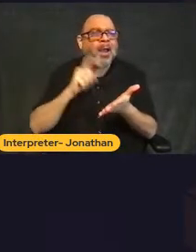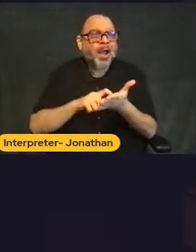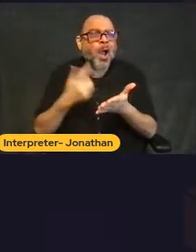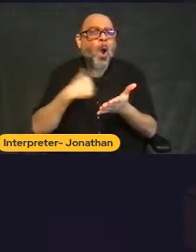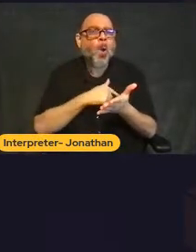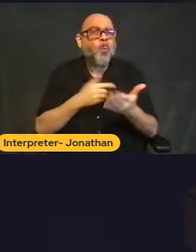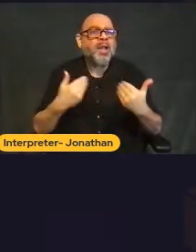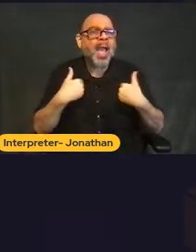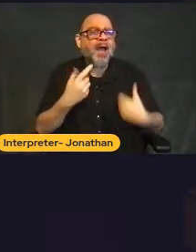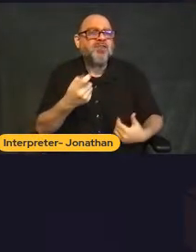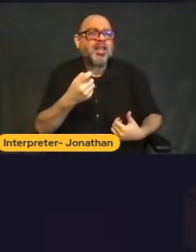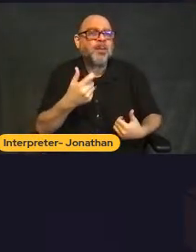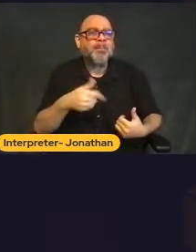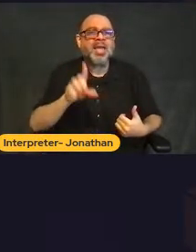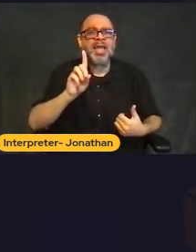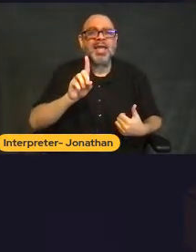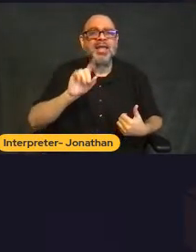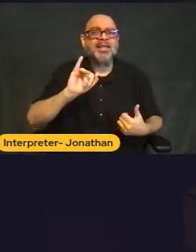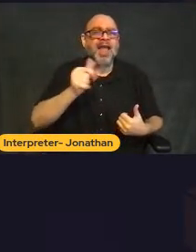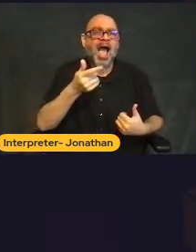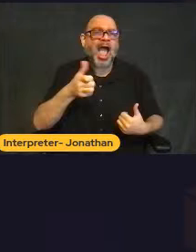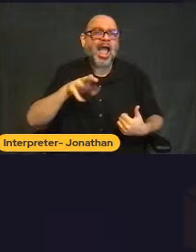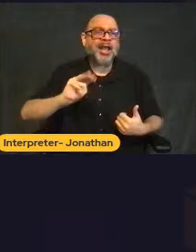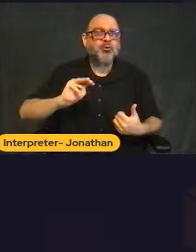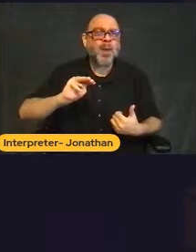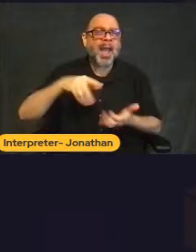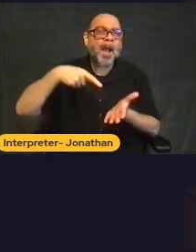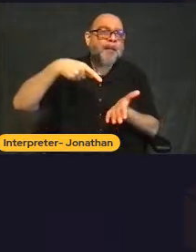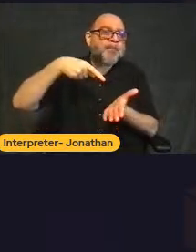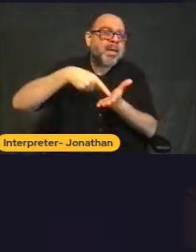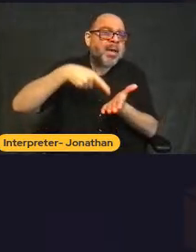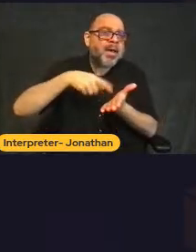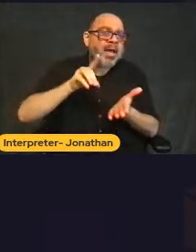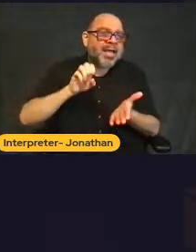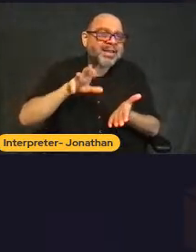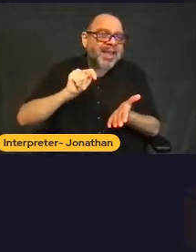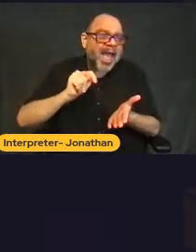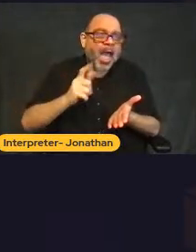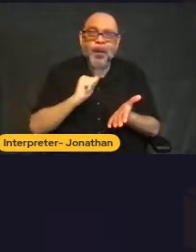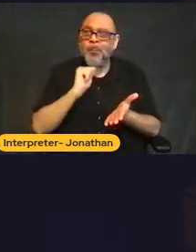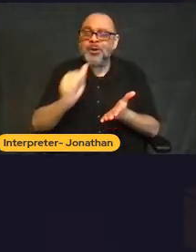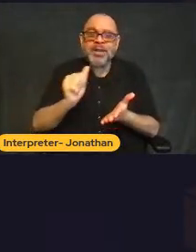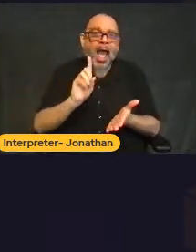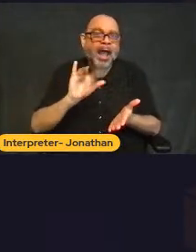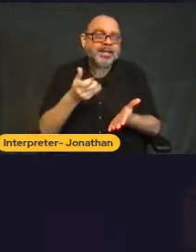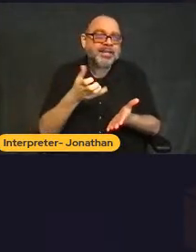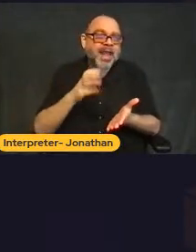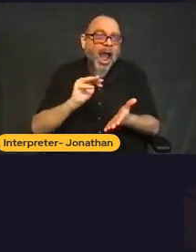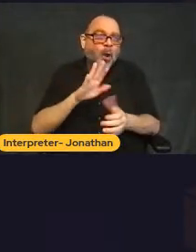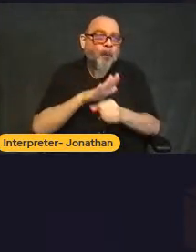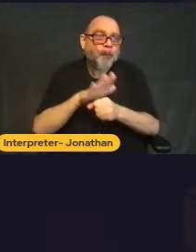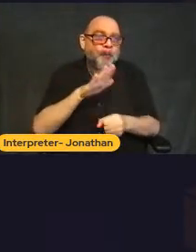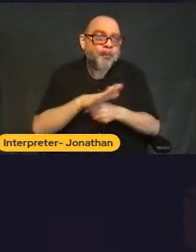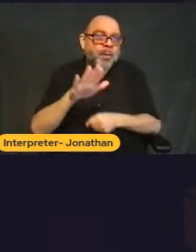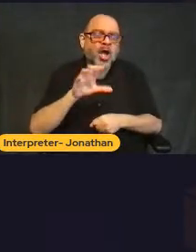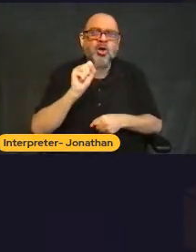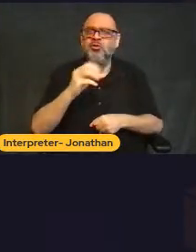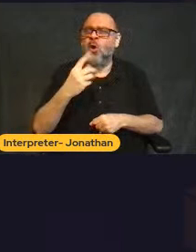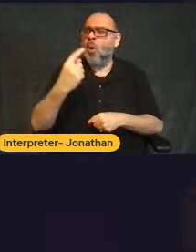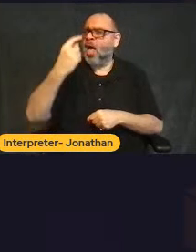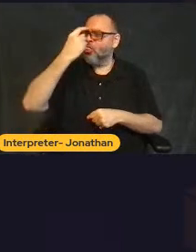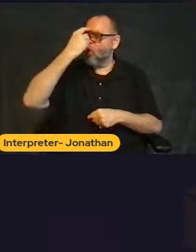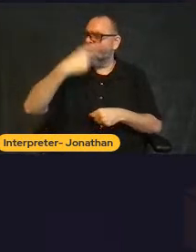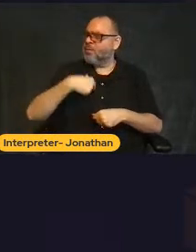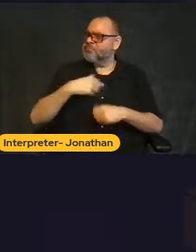diagrammic debt. So being a DevOps enthusiast, I was wondering, how can I automate this?